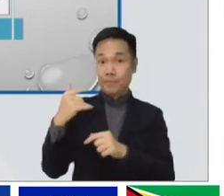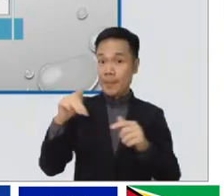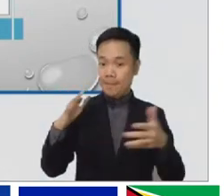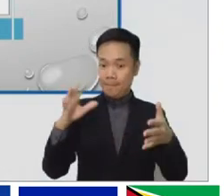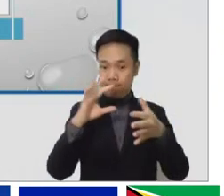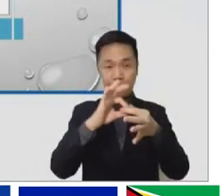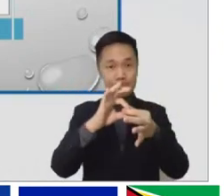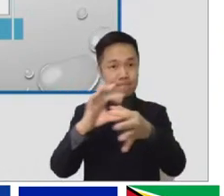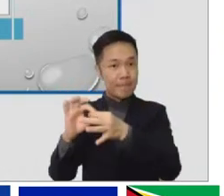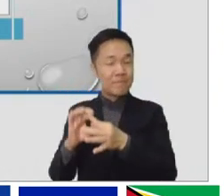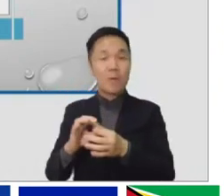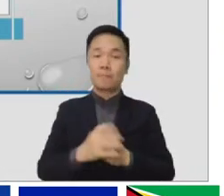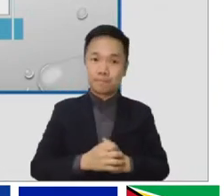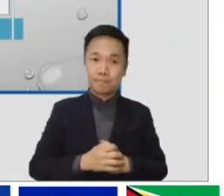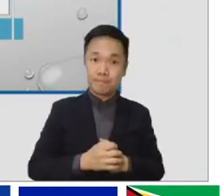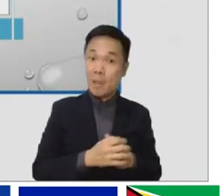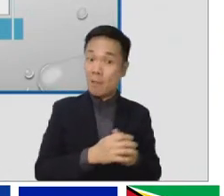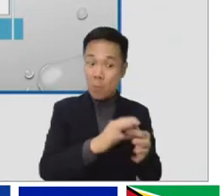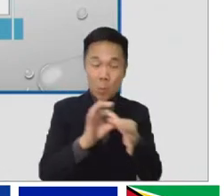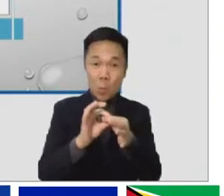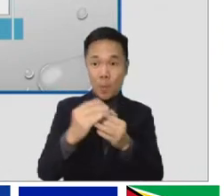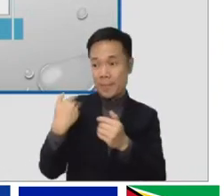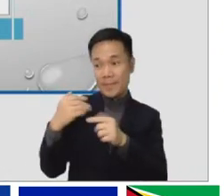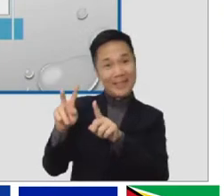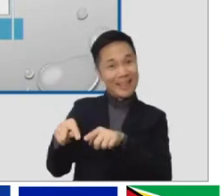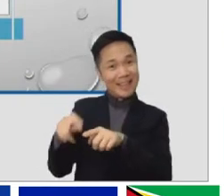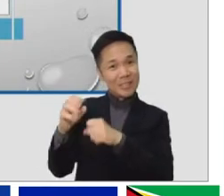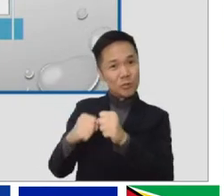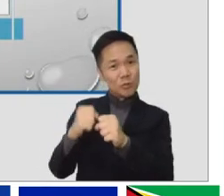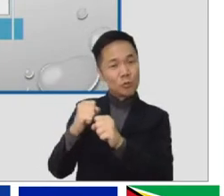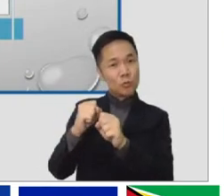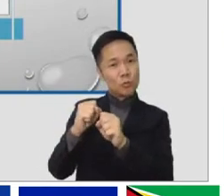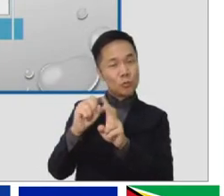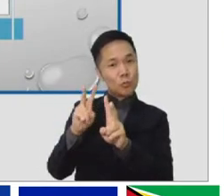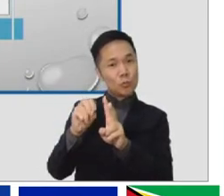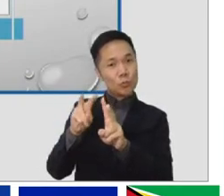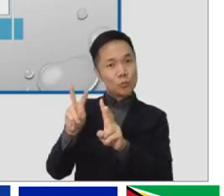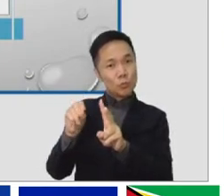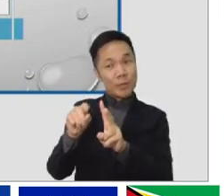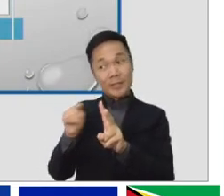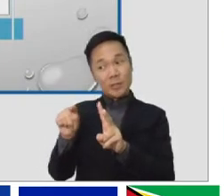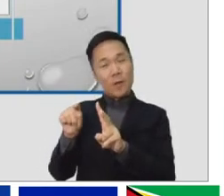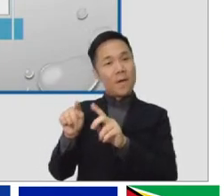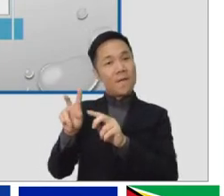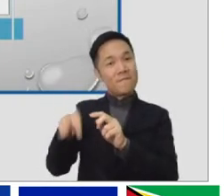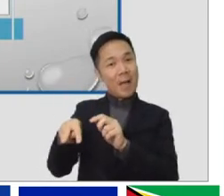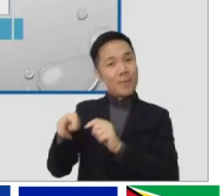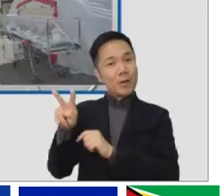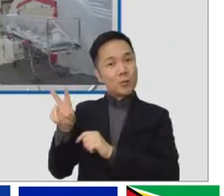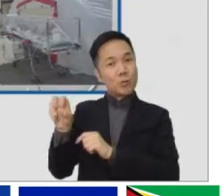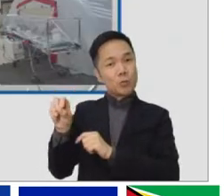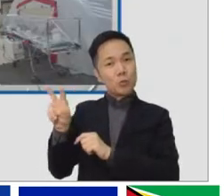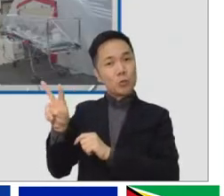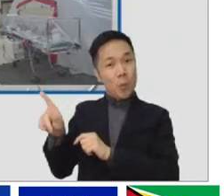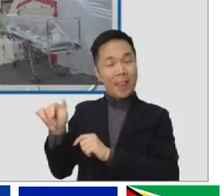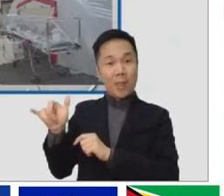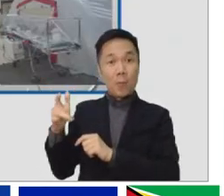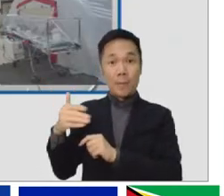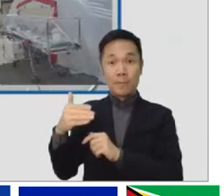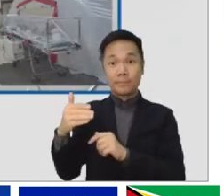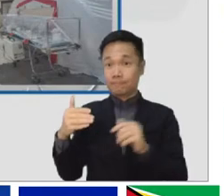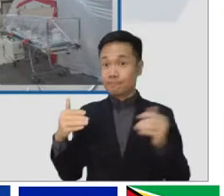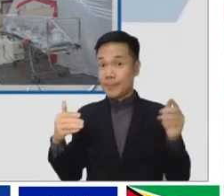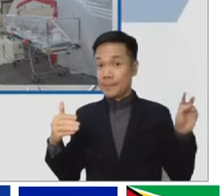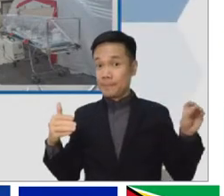On December 2020 to February 21, we had our first major, next slide please, sorry. We had our